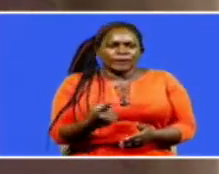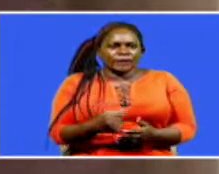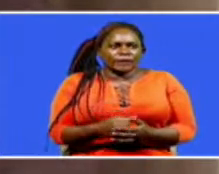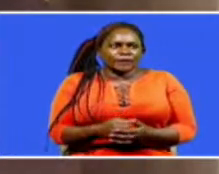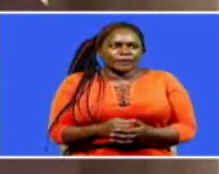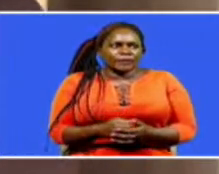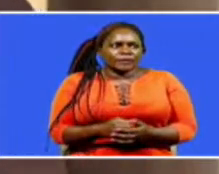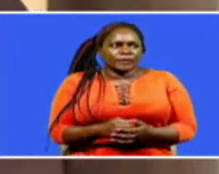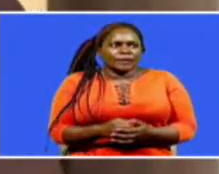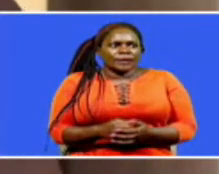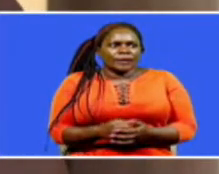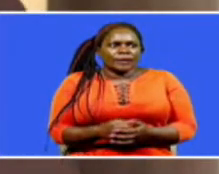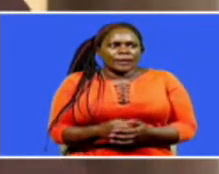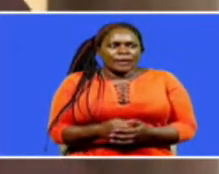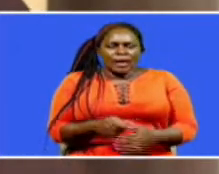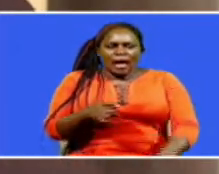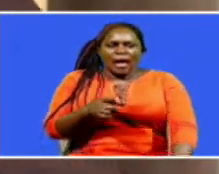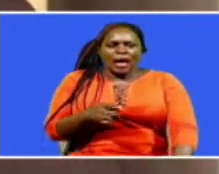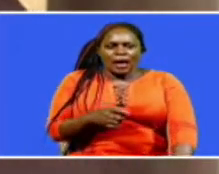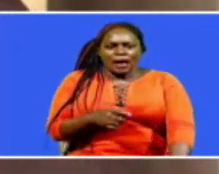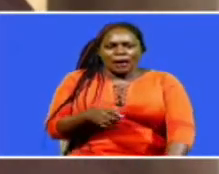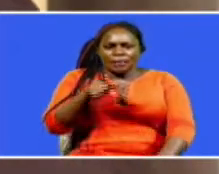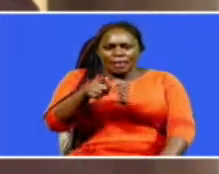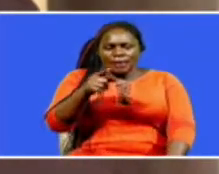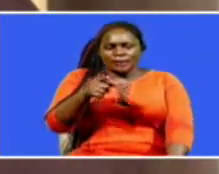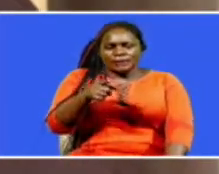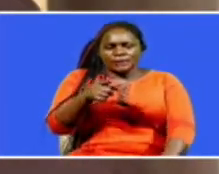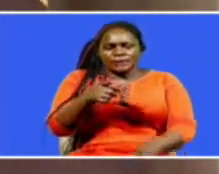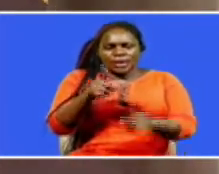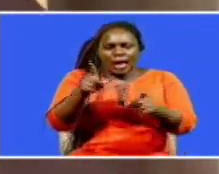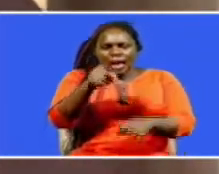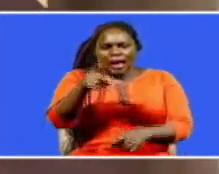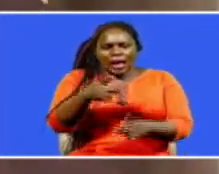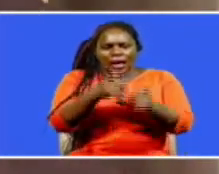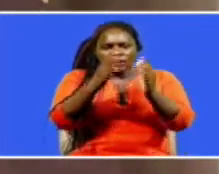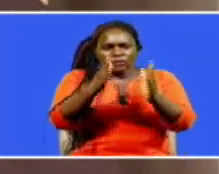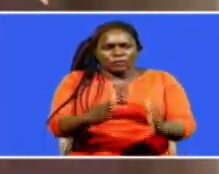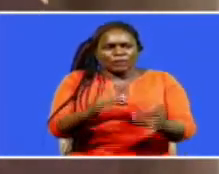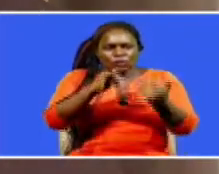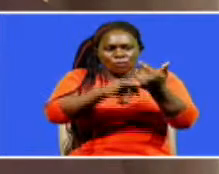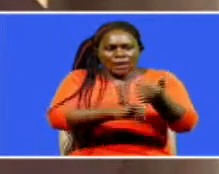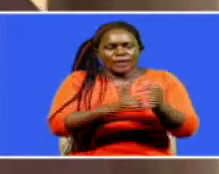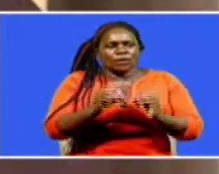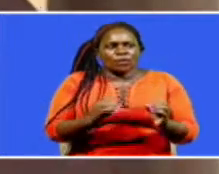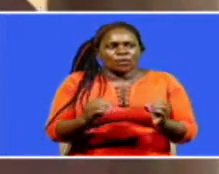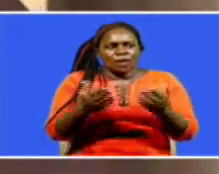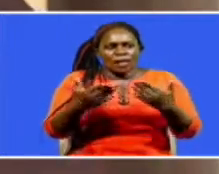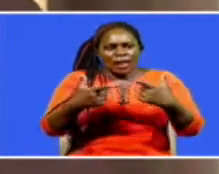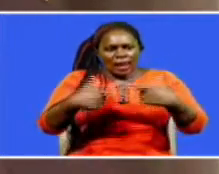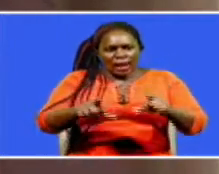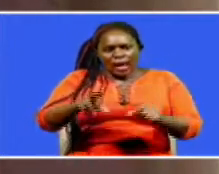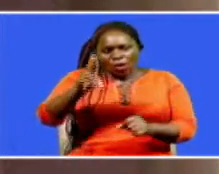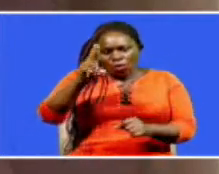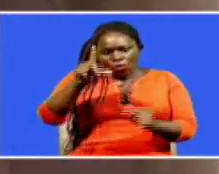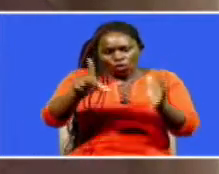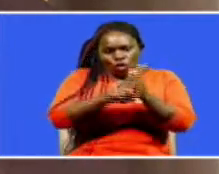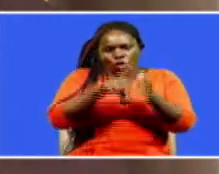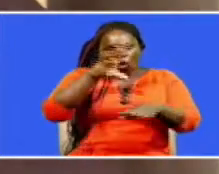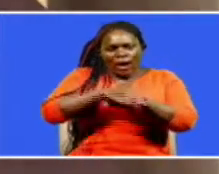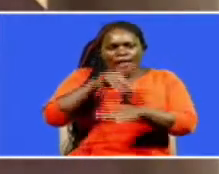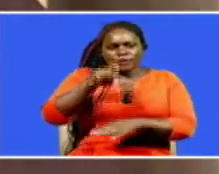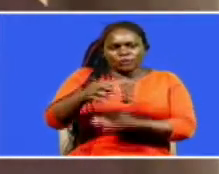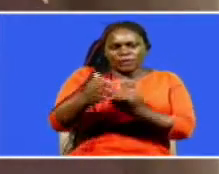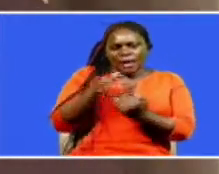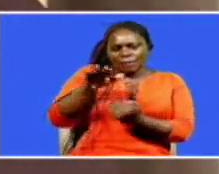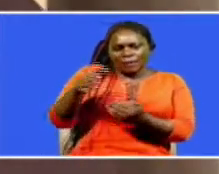kwamba yule perpetrator ambaye amekosea huyo msichana asiozwe na kwa huyo. Wacha sheria imshike. Angalie